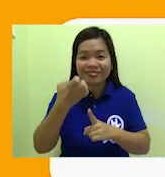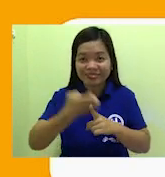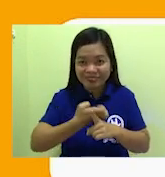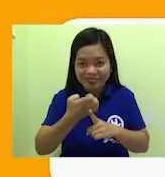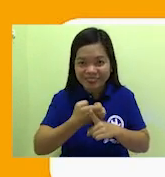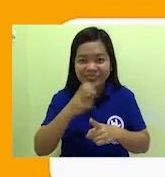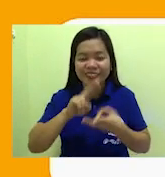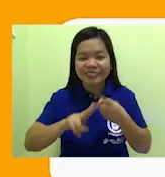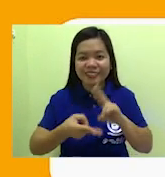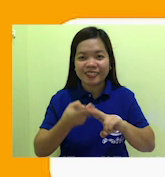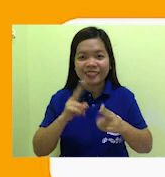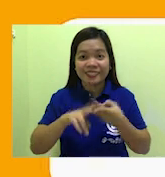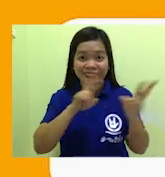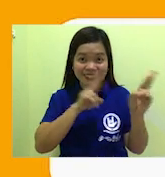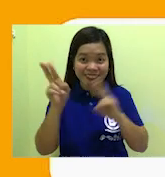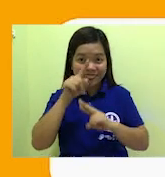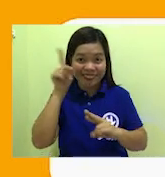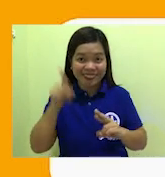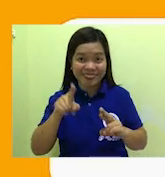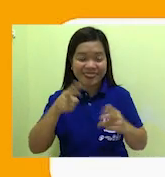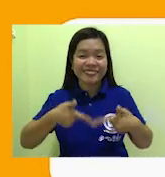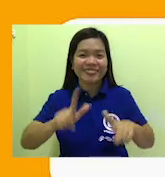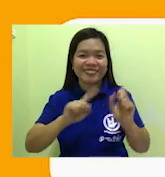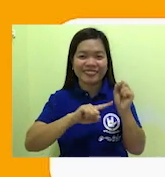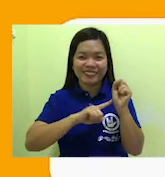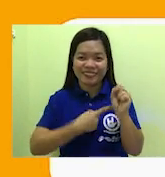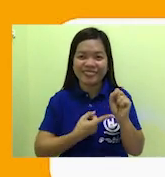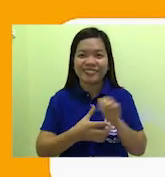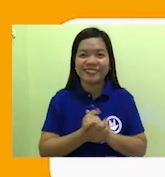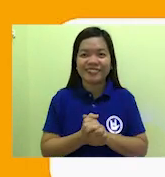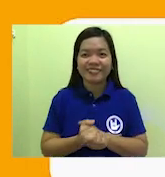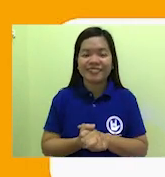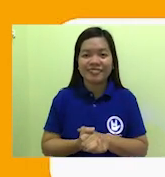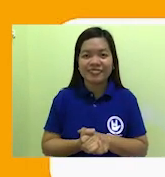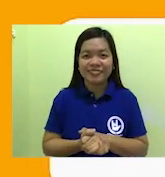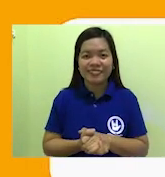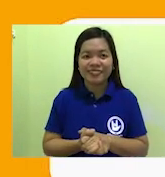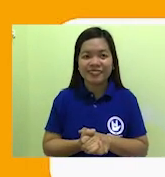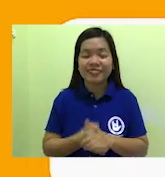item. Are you ready? Let's begin.